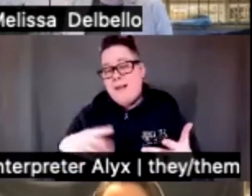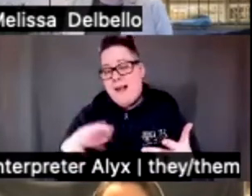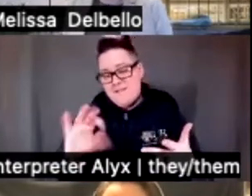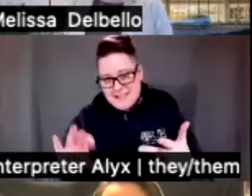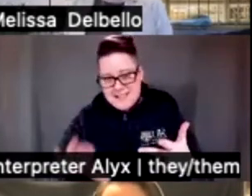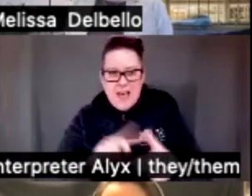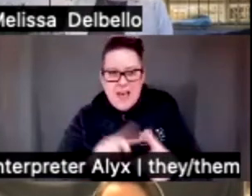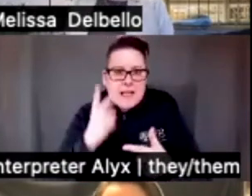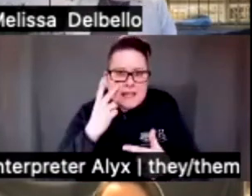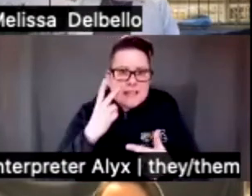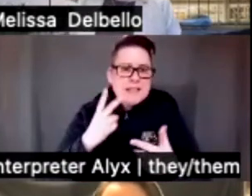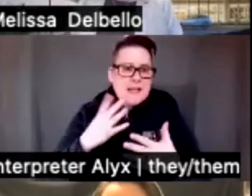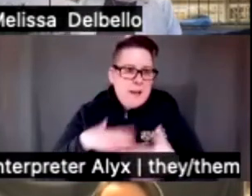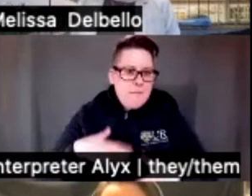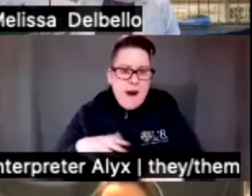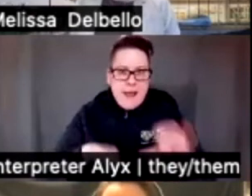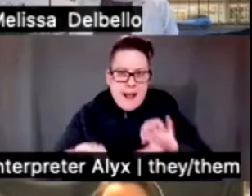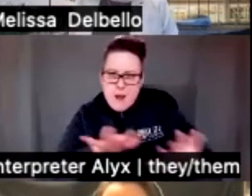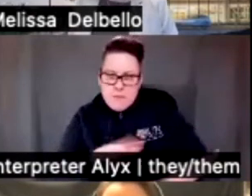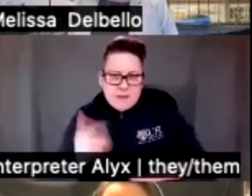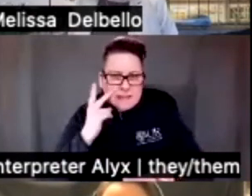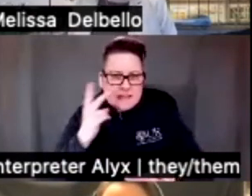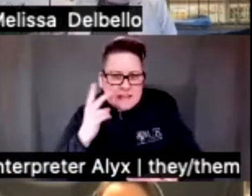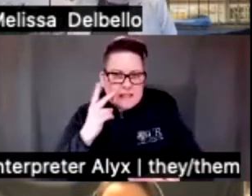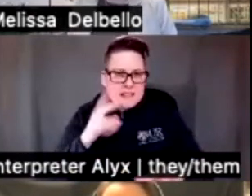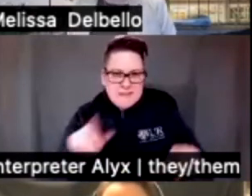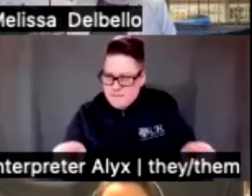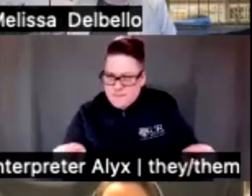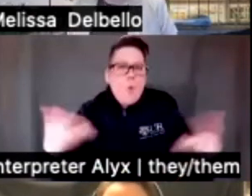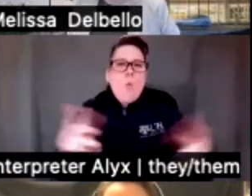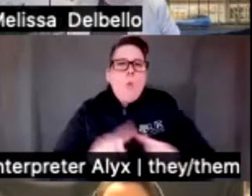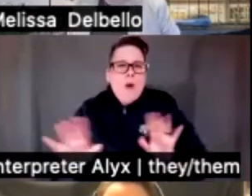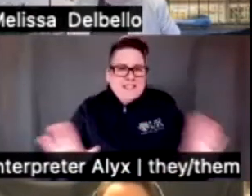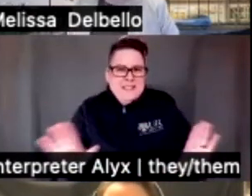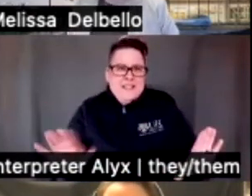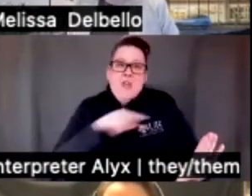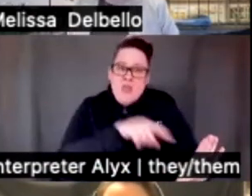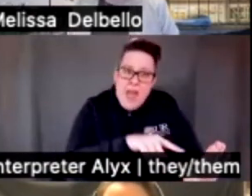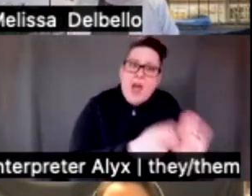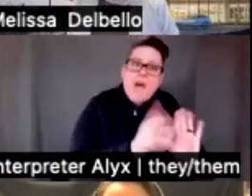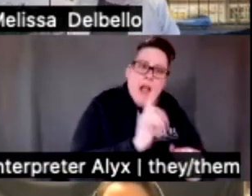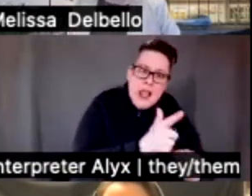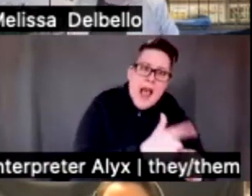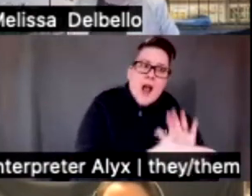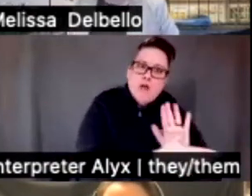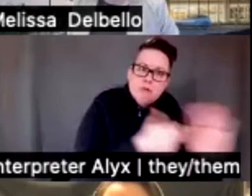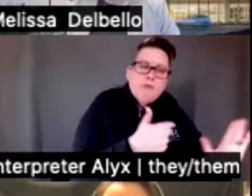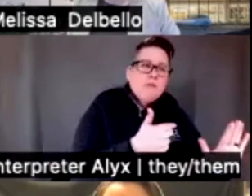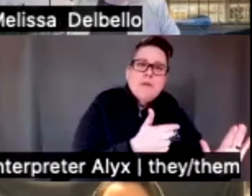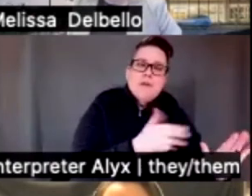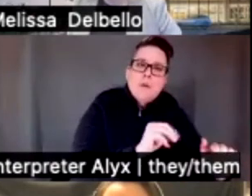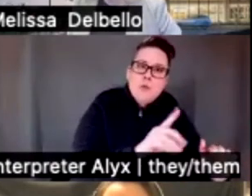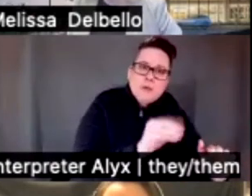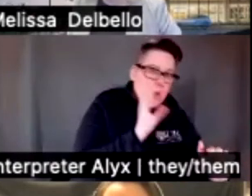metabolites to see if at baseline, what differentiates those who are going to go on to develop a mood